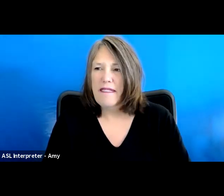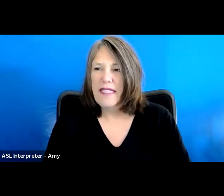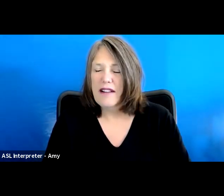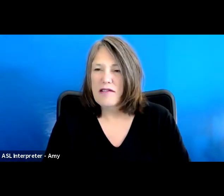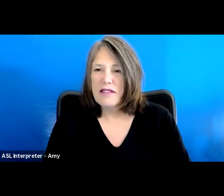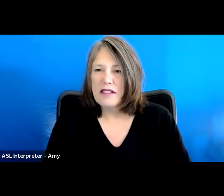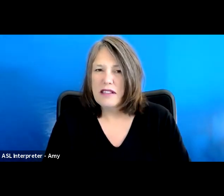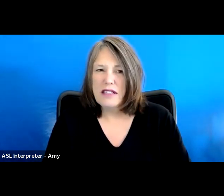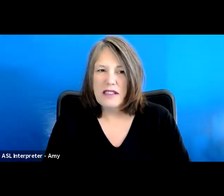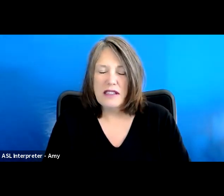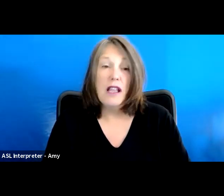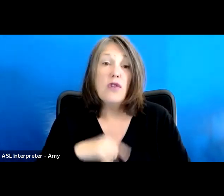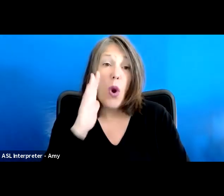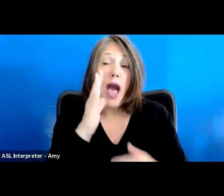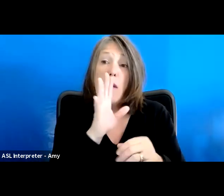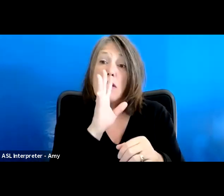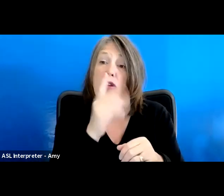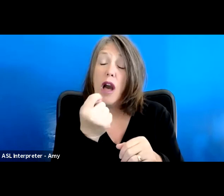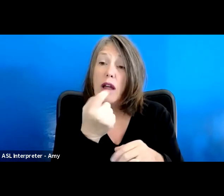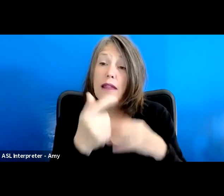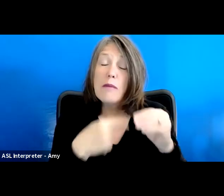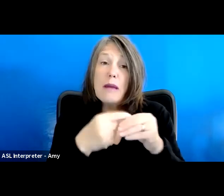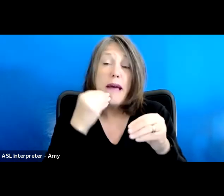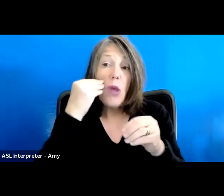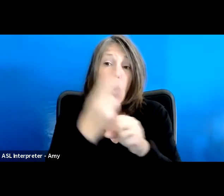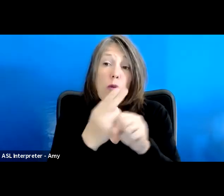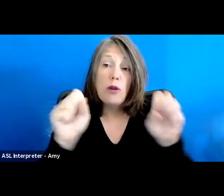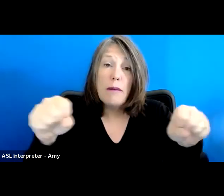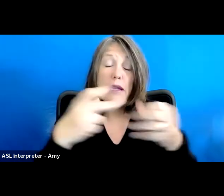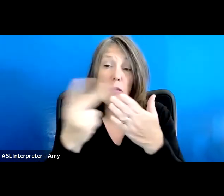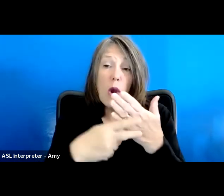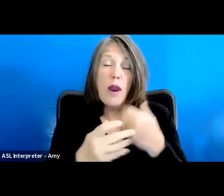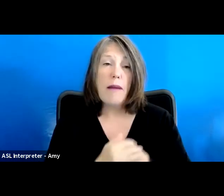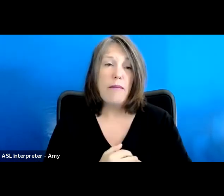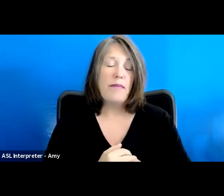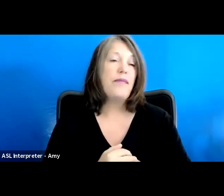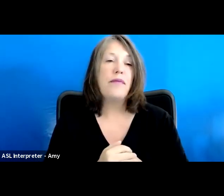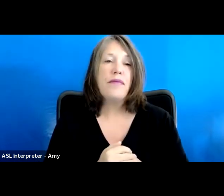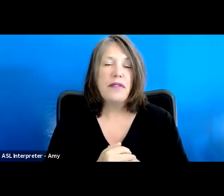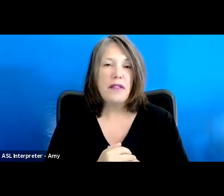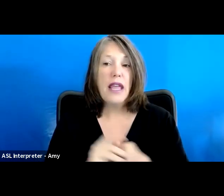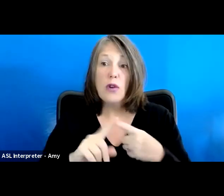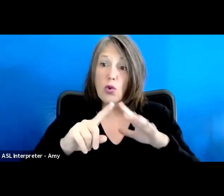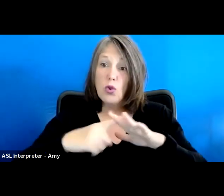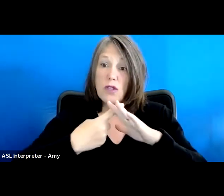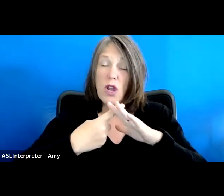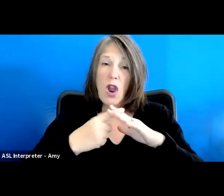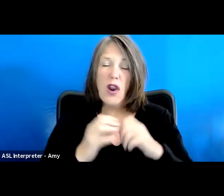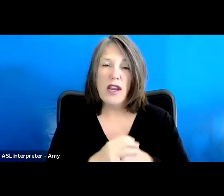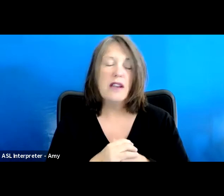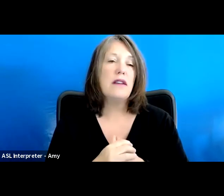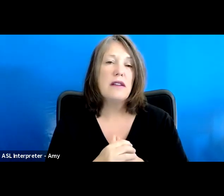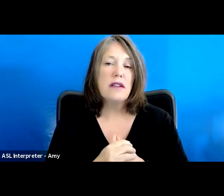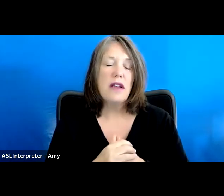Wonderful. So I'm going to talk a little bit then about the home usability program. And to start, I want to talk about